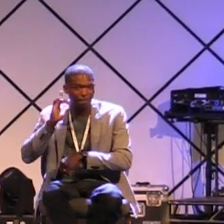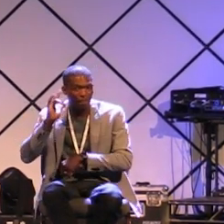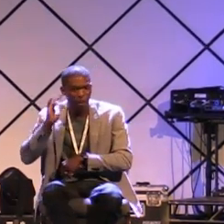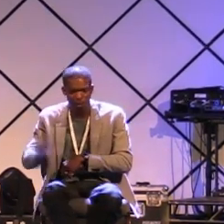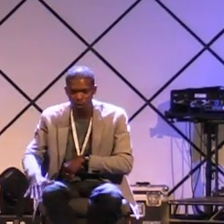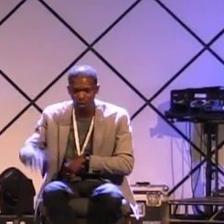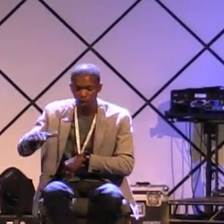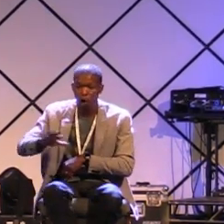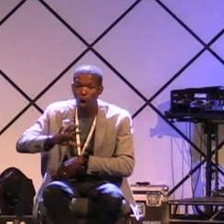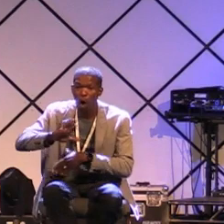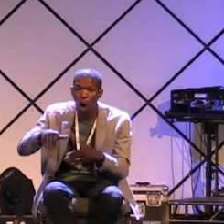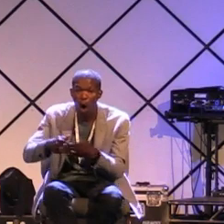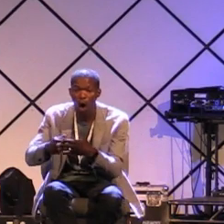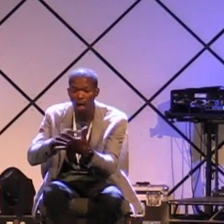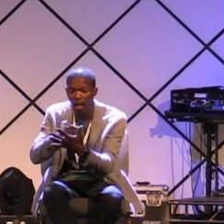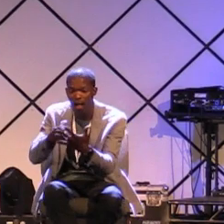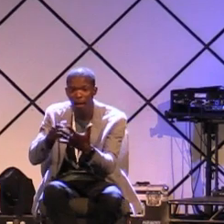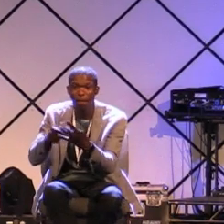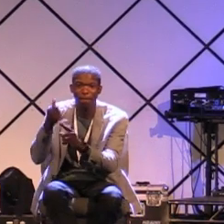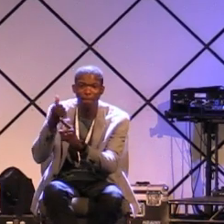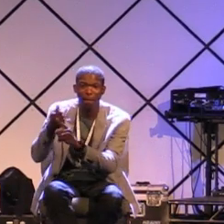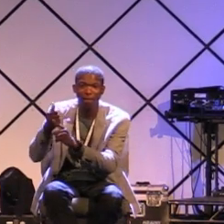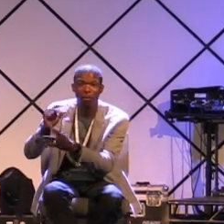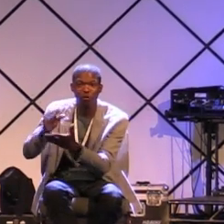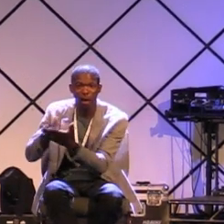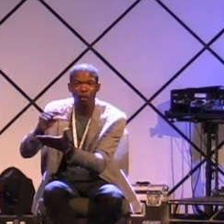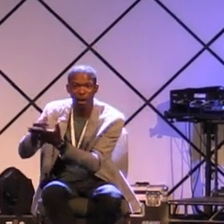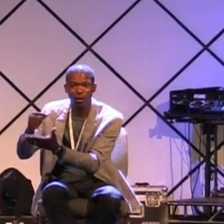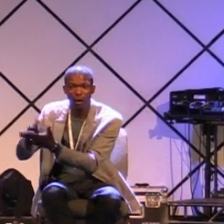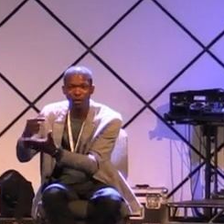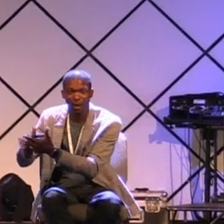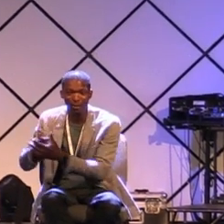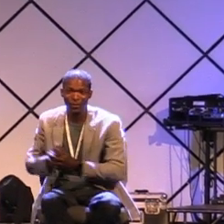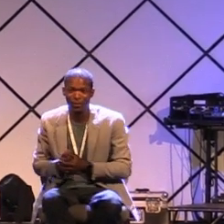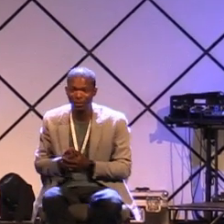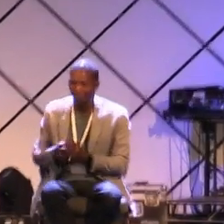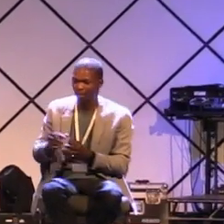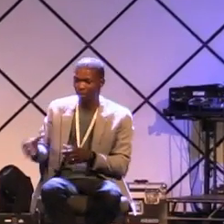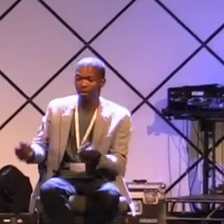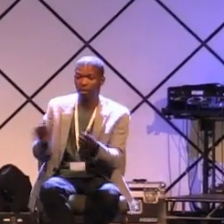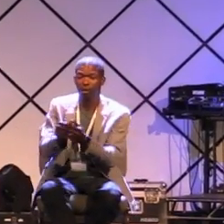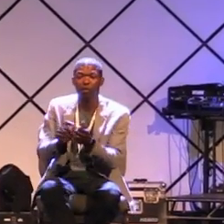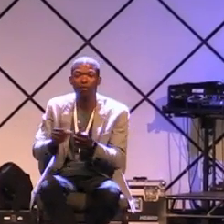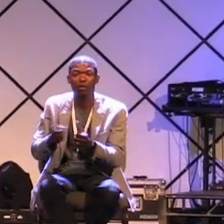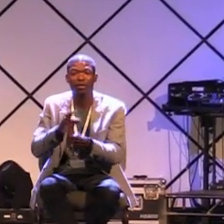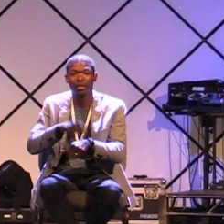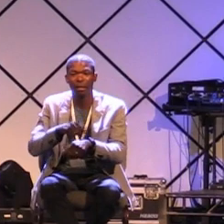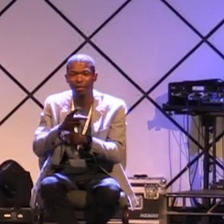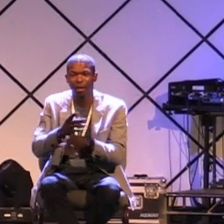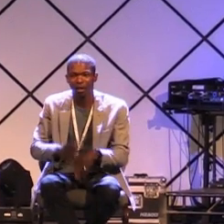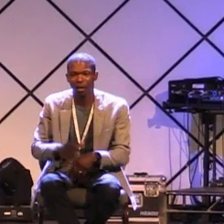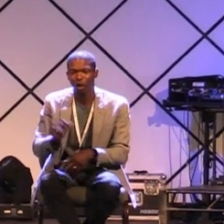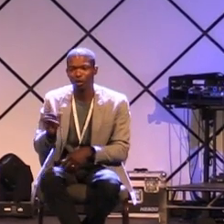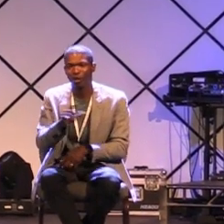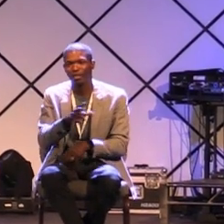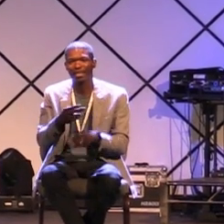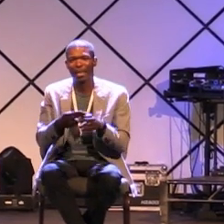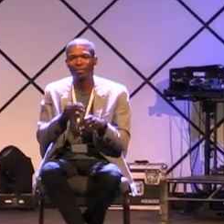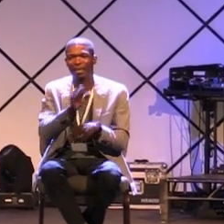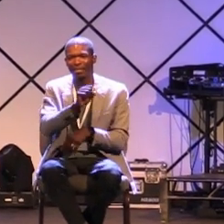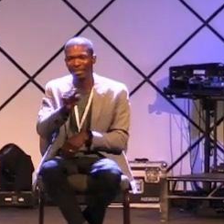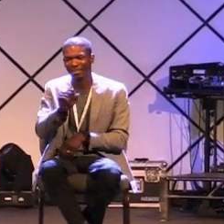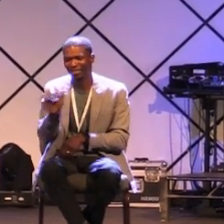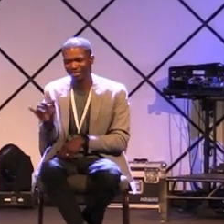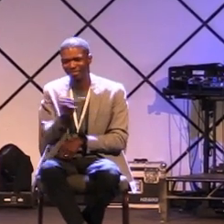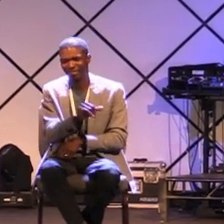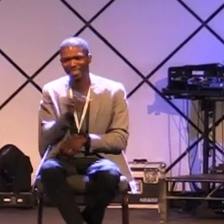or breeders. Ritzy was placed with first-time breeder caretaker Susan Schaefer, also initials SS. Sue has